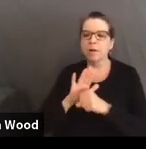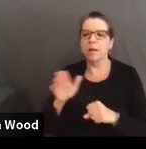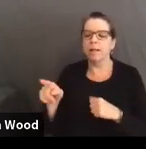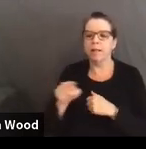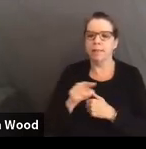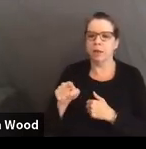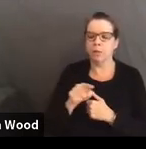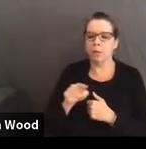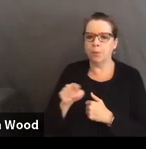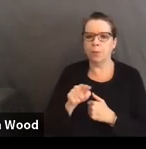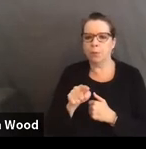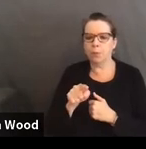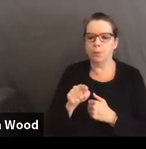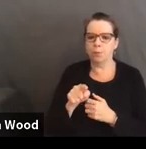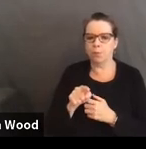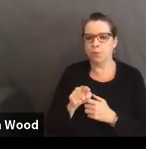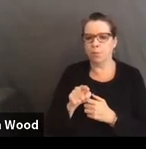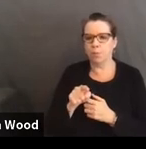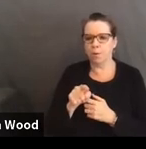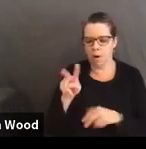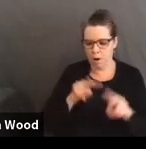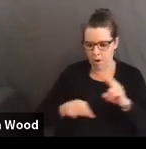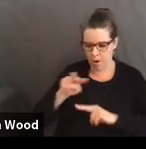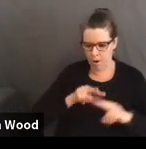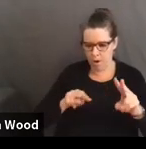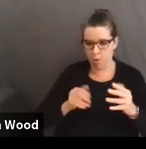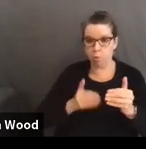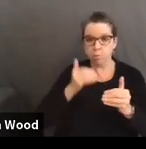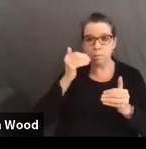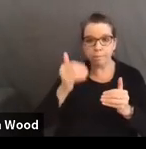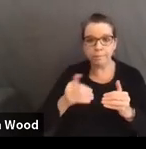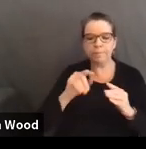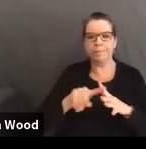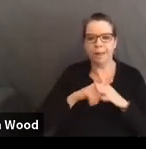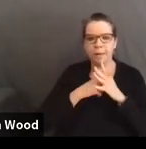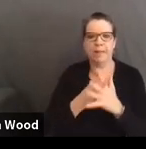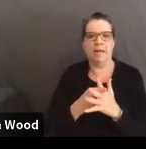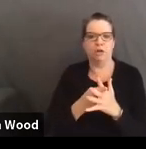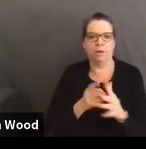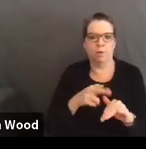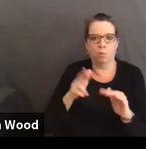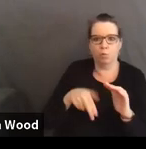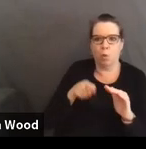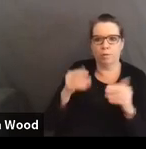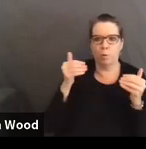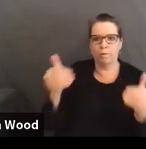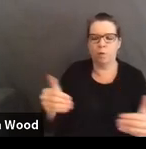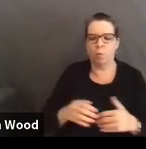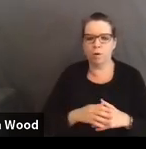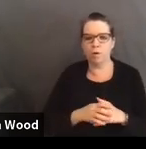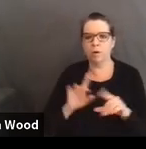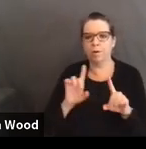you are looking through what would be next and implications of moving that forward are a